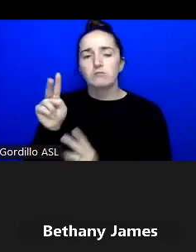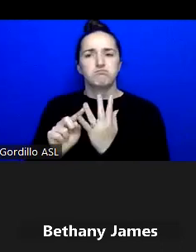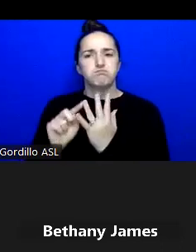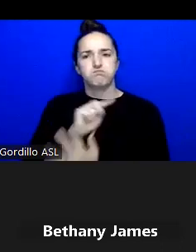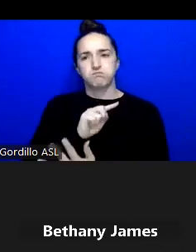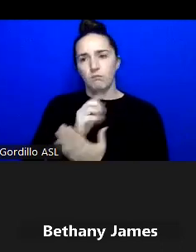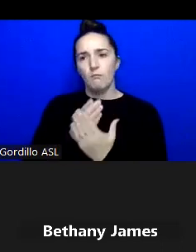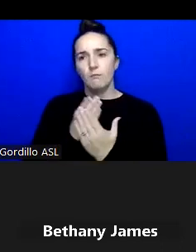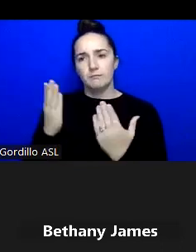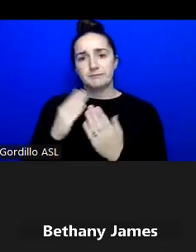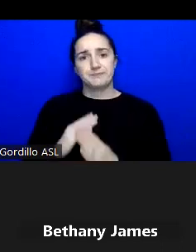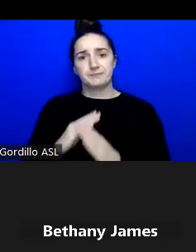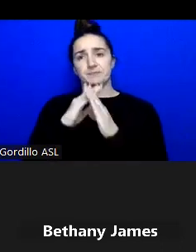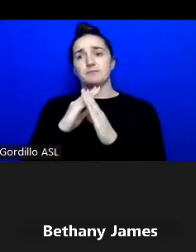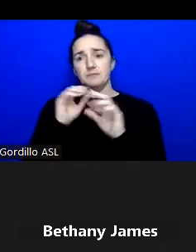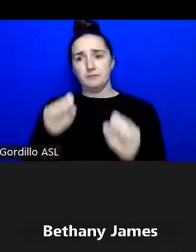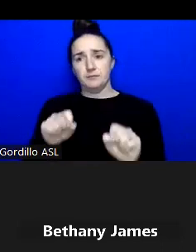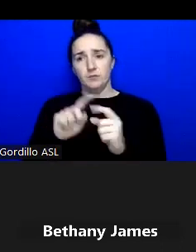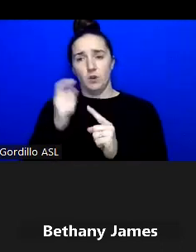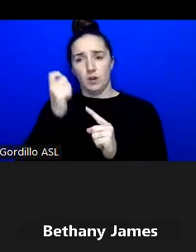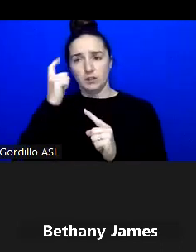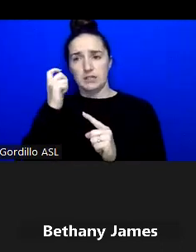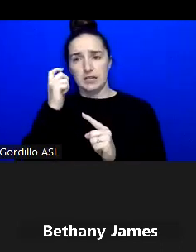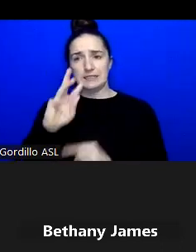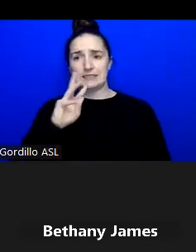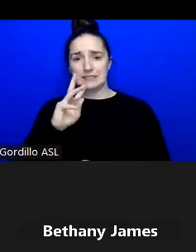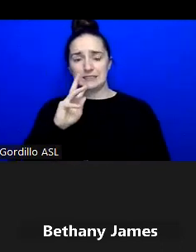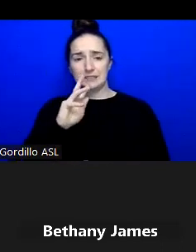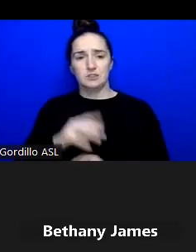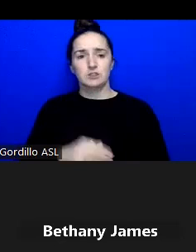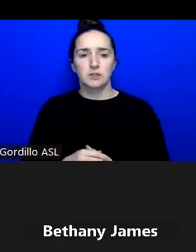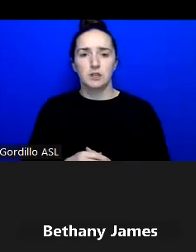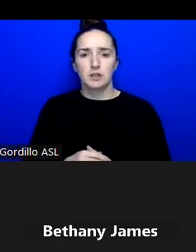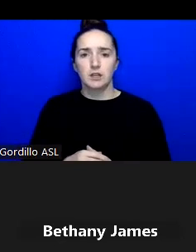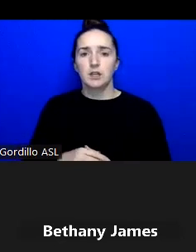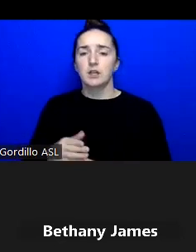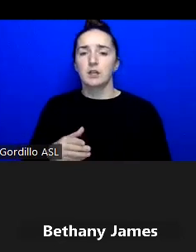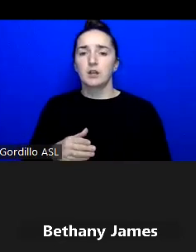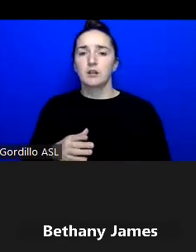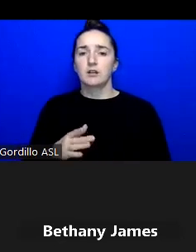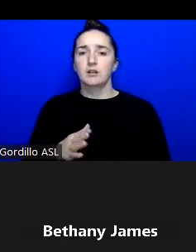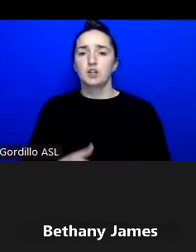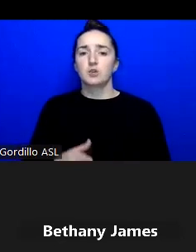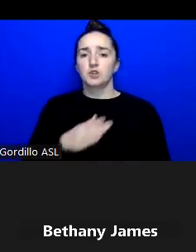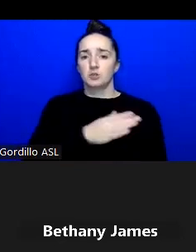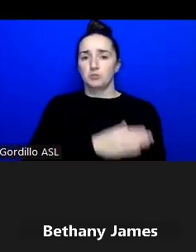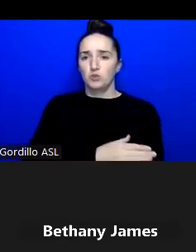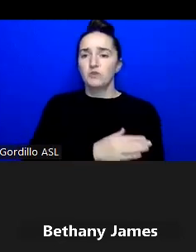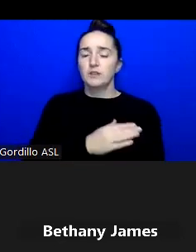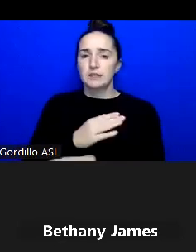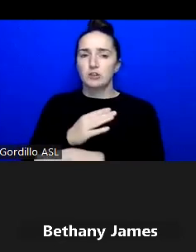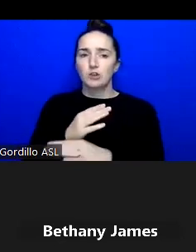our ability to understand speech. Improving our signal to noise ratio. If you are in a situation where you are trying